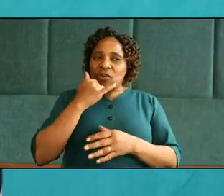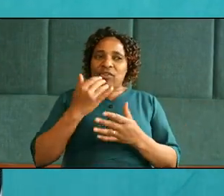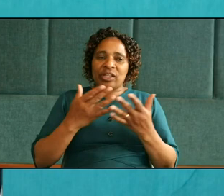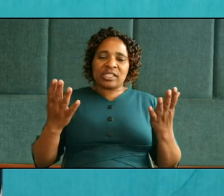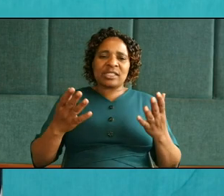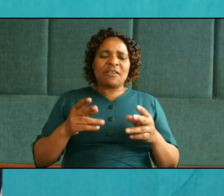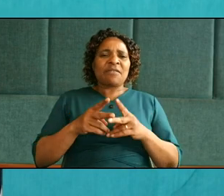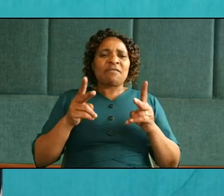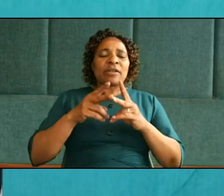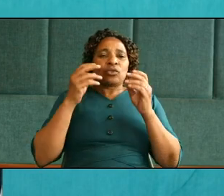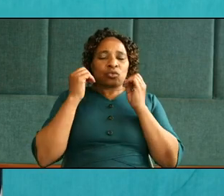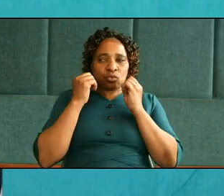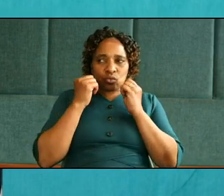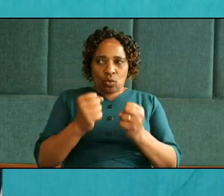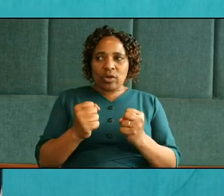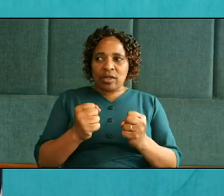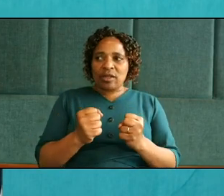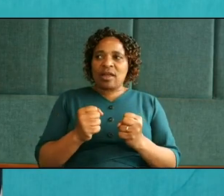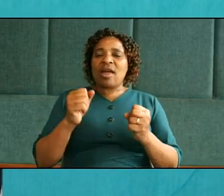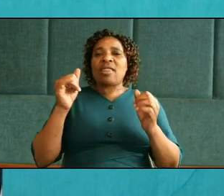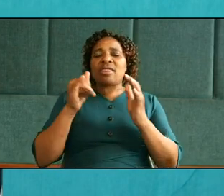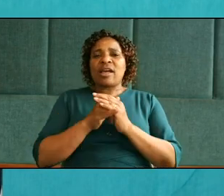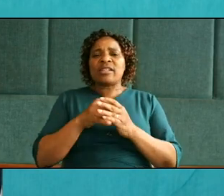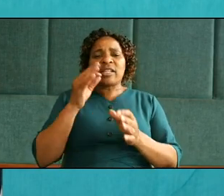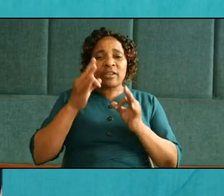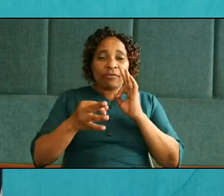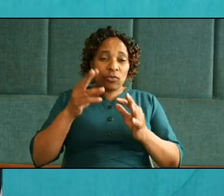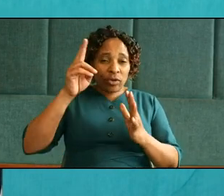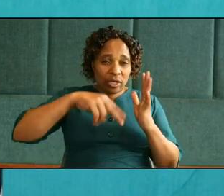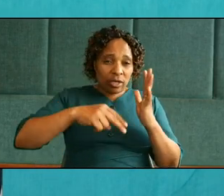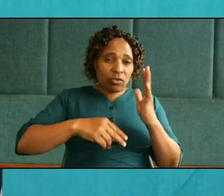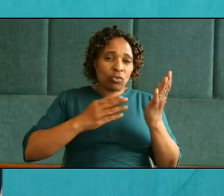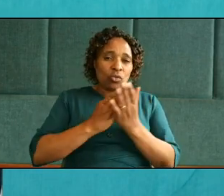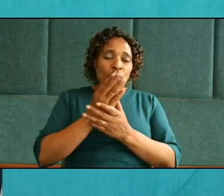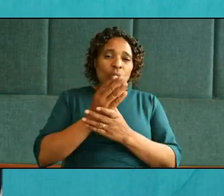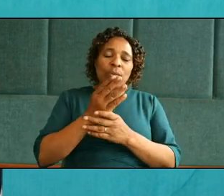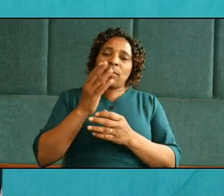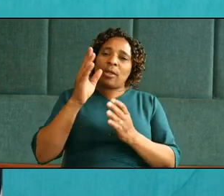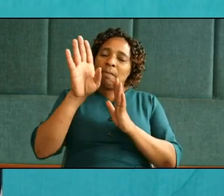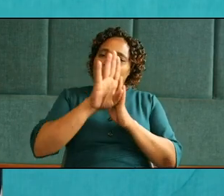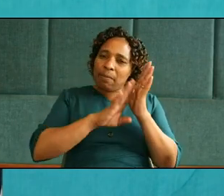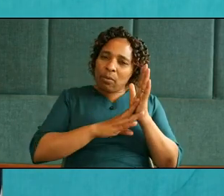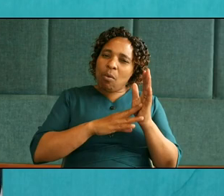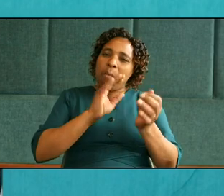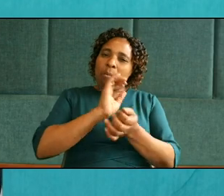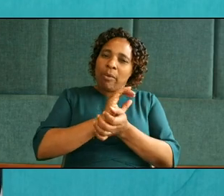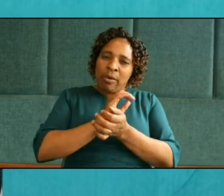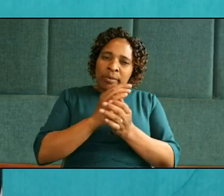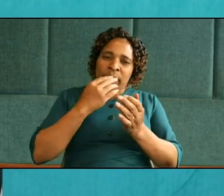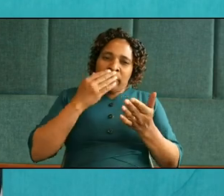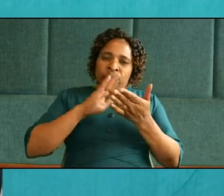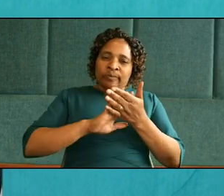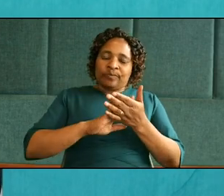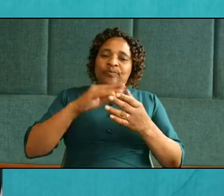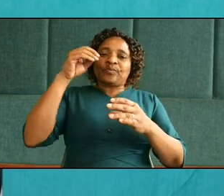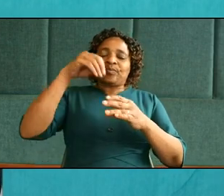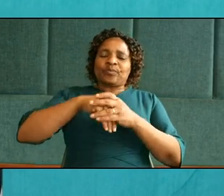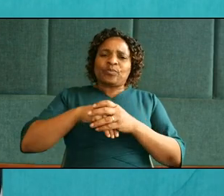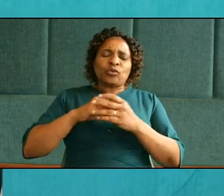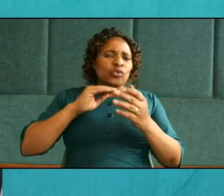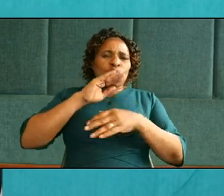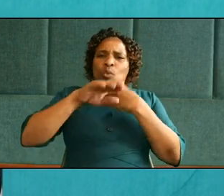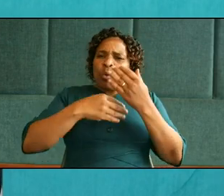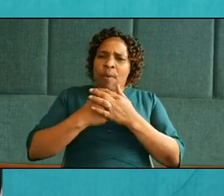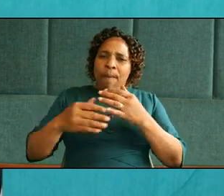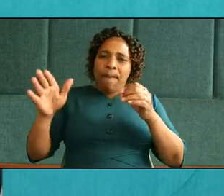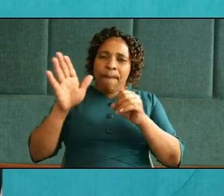so strong that even if you read through the Bible in Paul's letters, he keeps telling us that we need to put on the full armor of